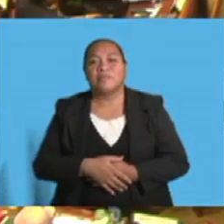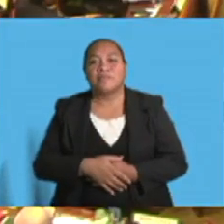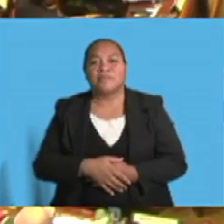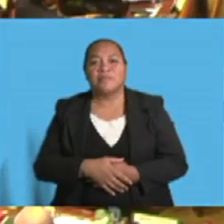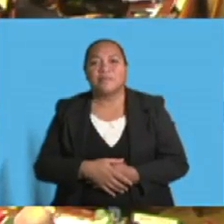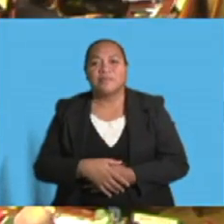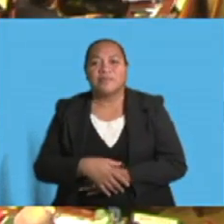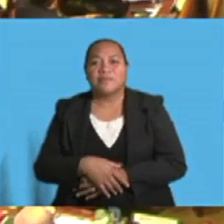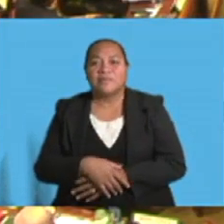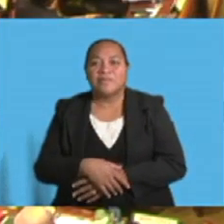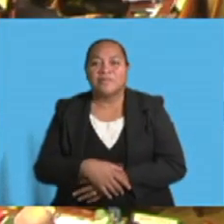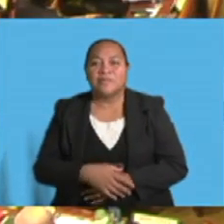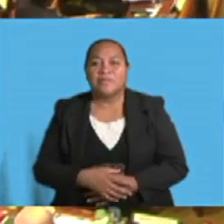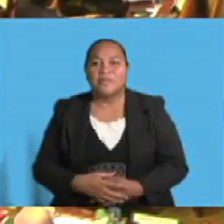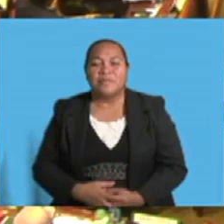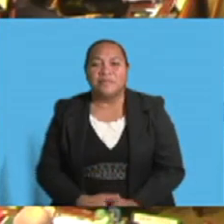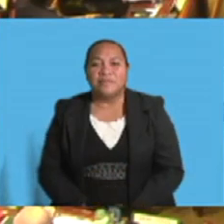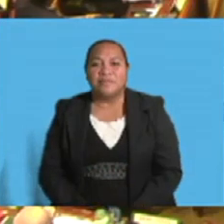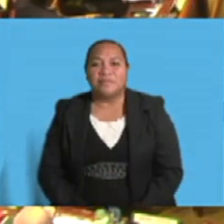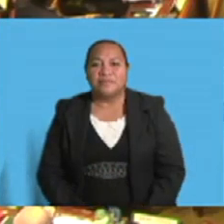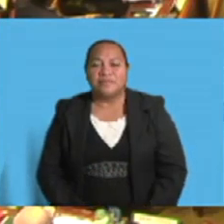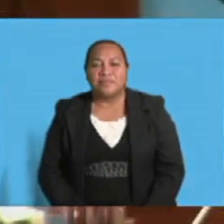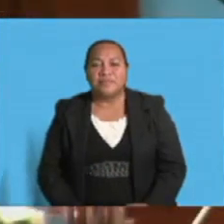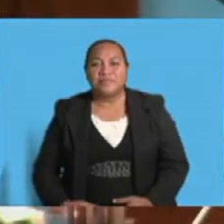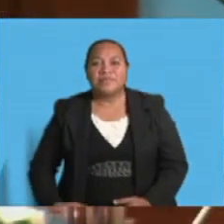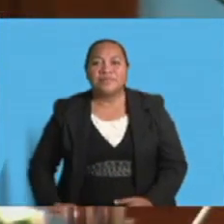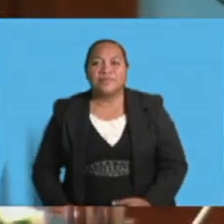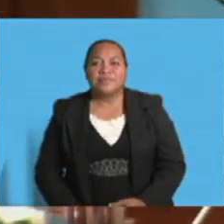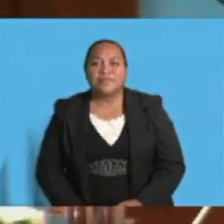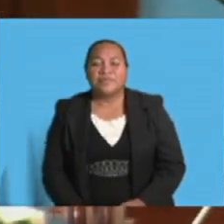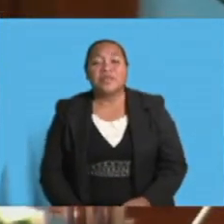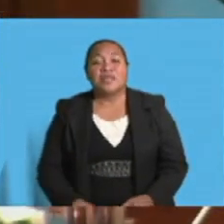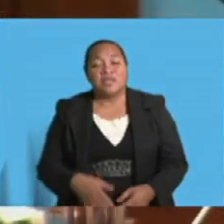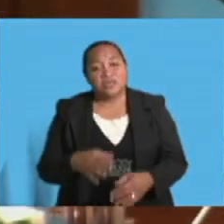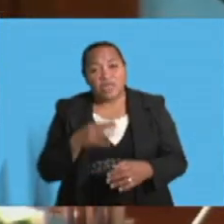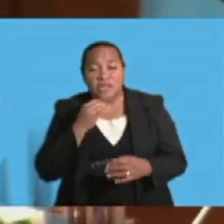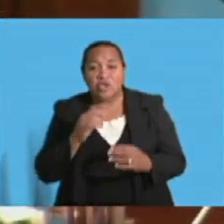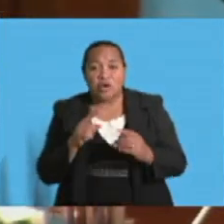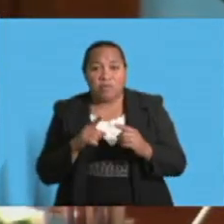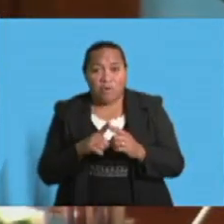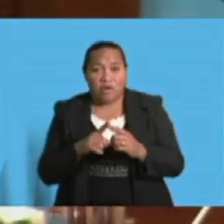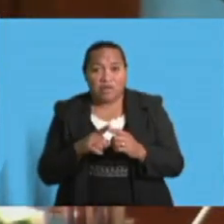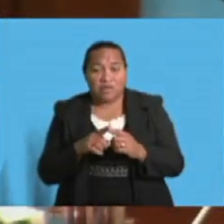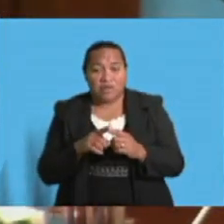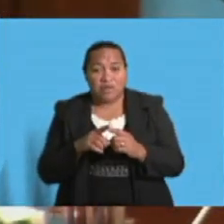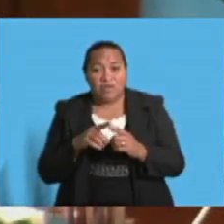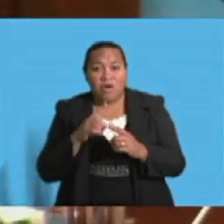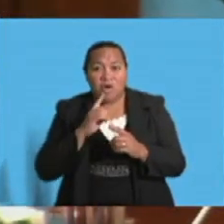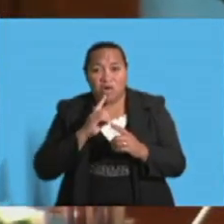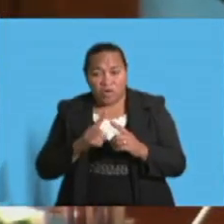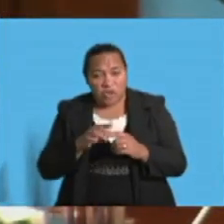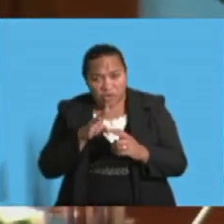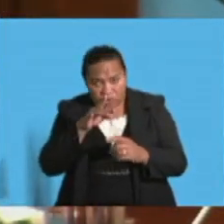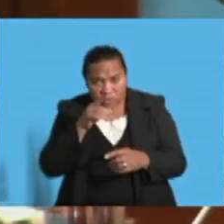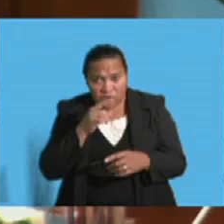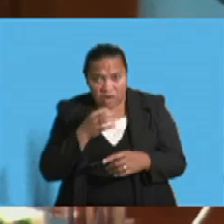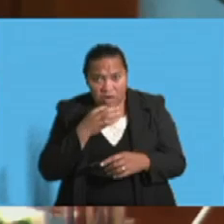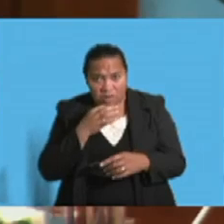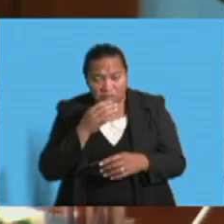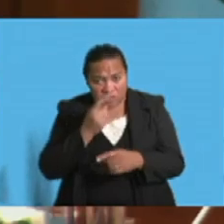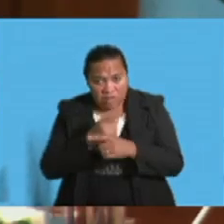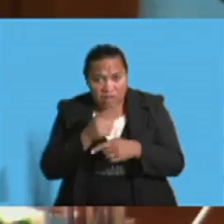He should withdraw that. Honourable member, your point of order. In your point of order, you're referring to the content of the speech made by